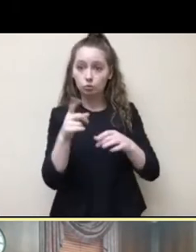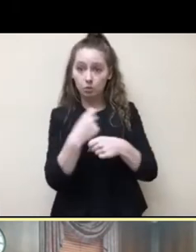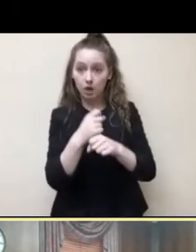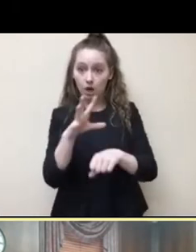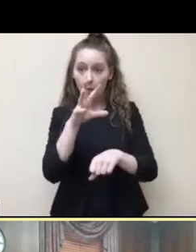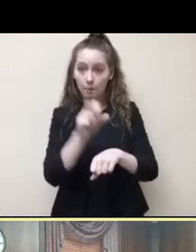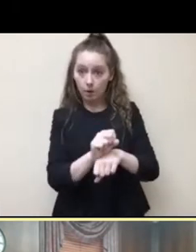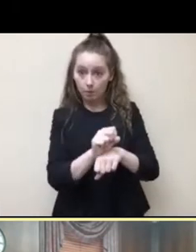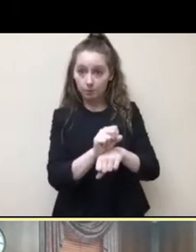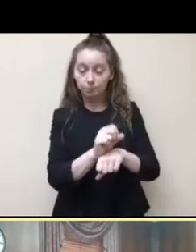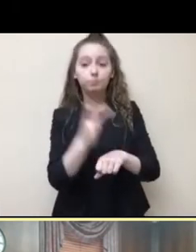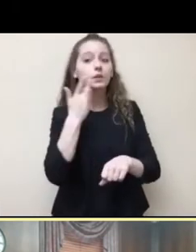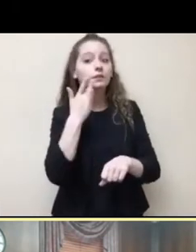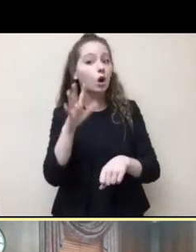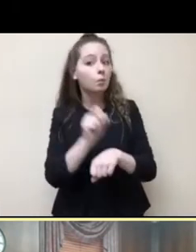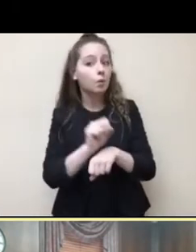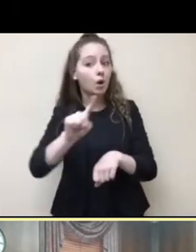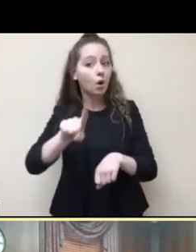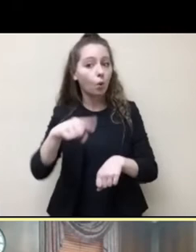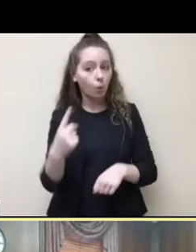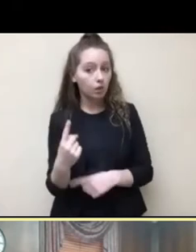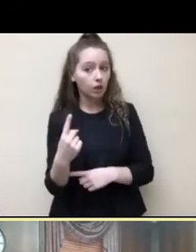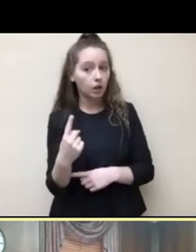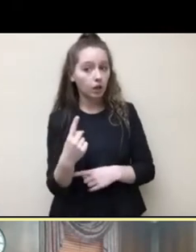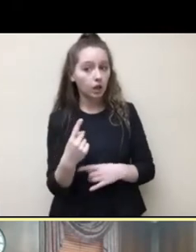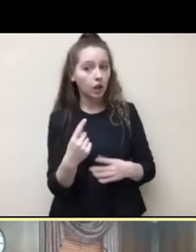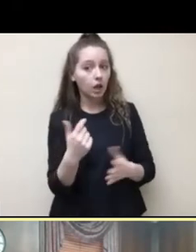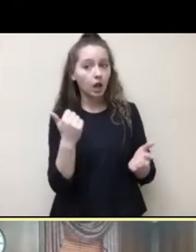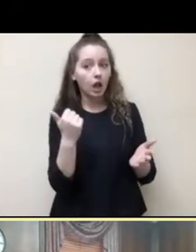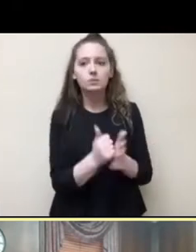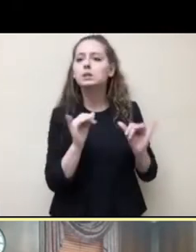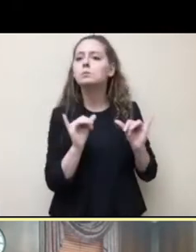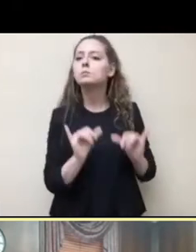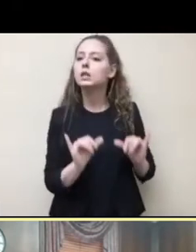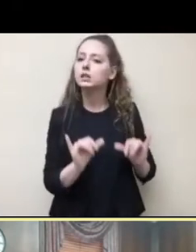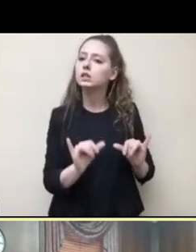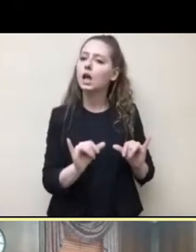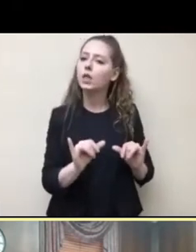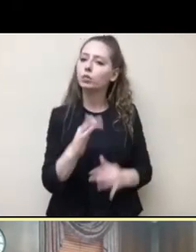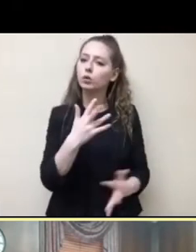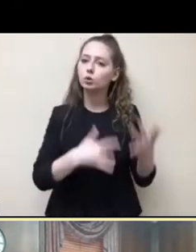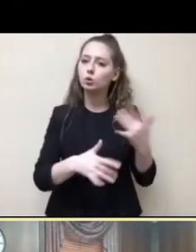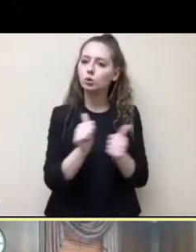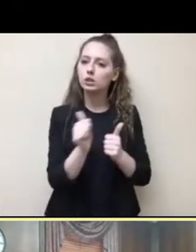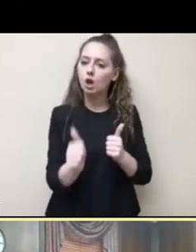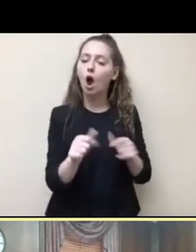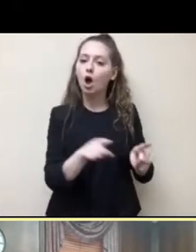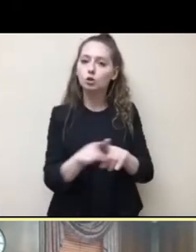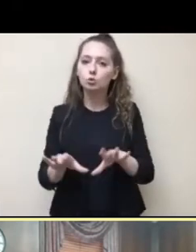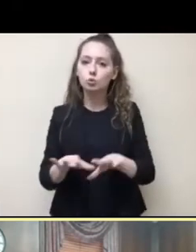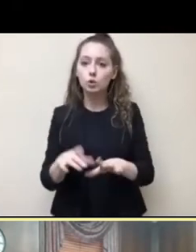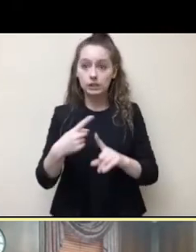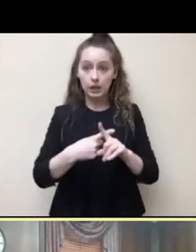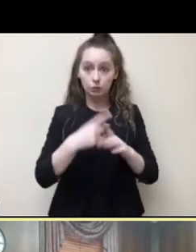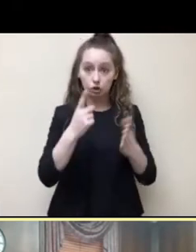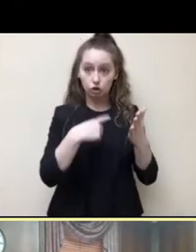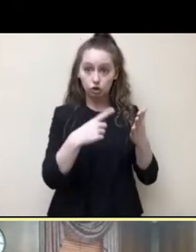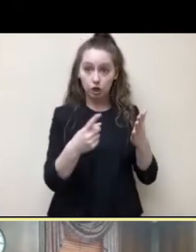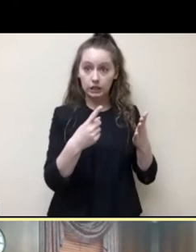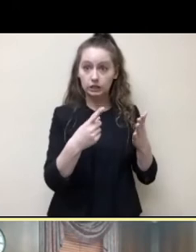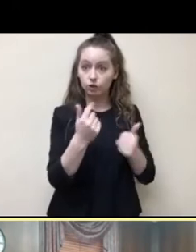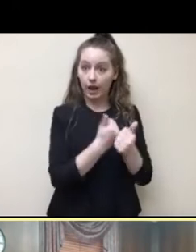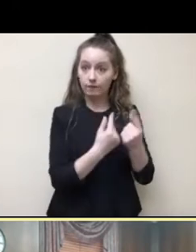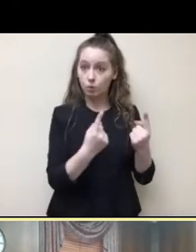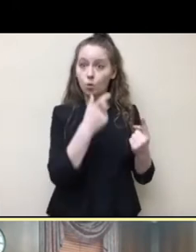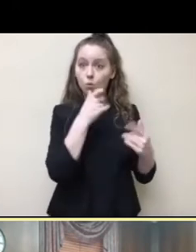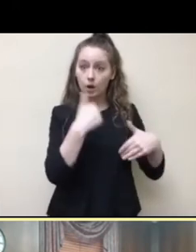prefer to do appointment only. It helps us maintain the social distancing. We're also doing temperature checks for everybody who comes into City Hall right